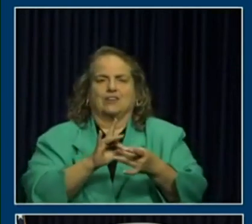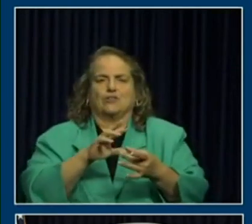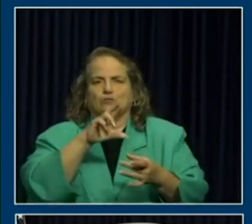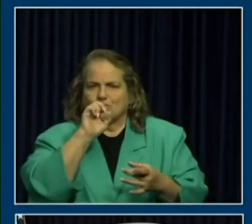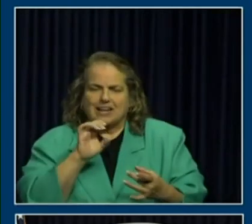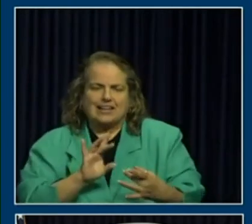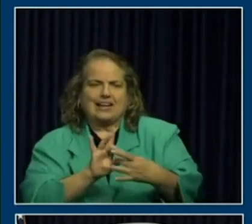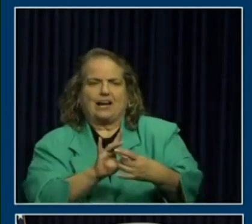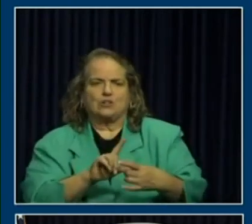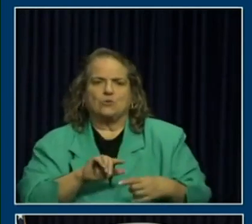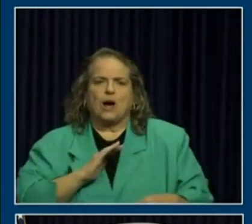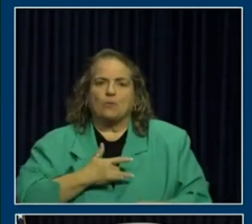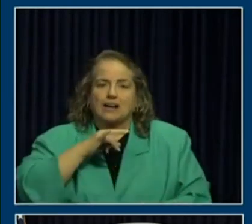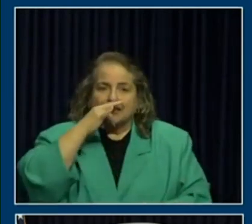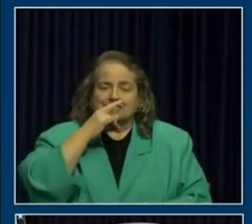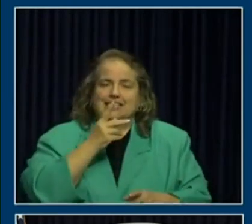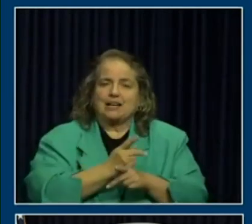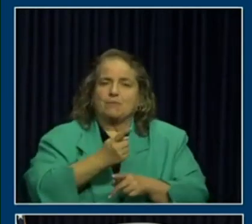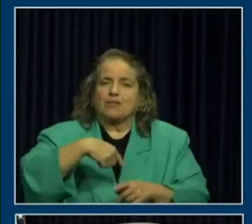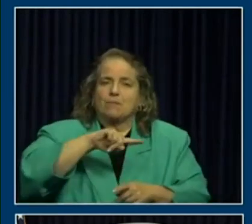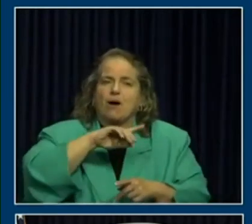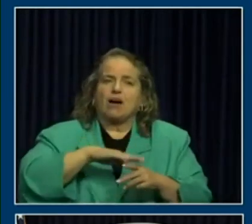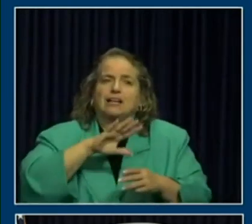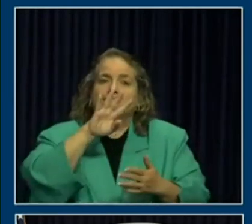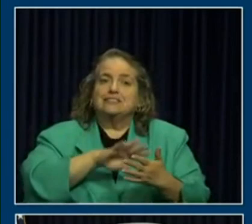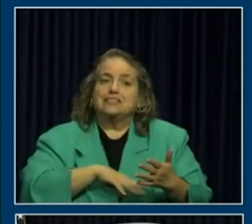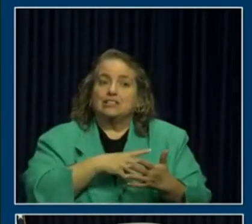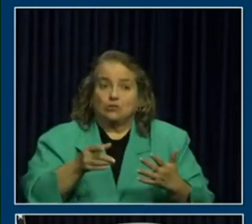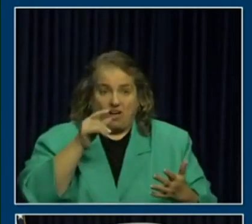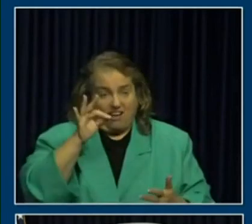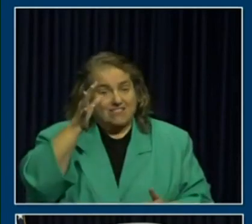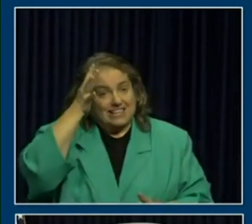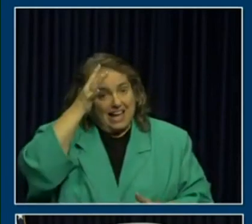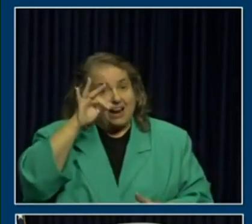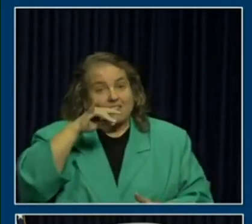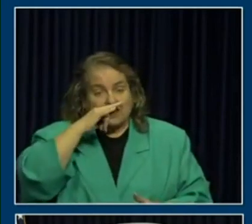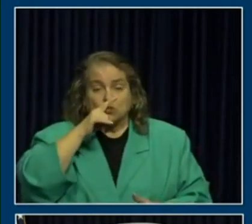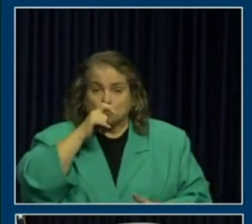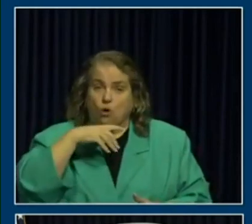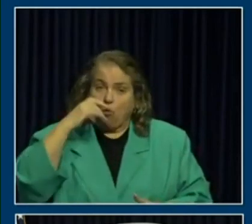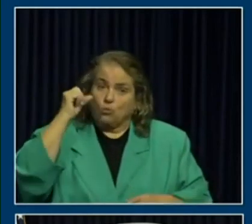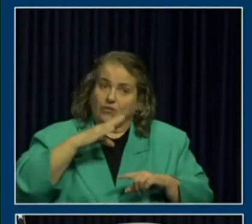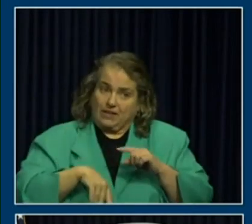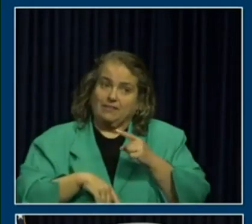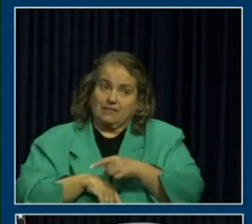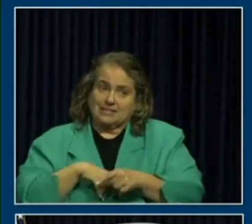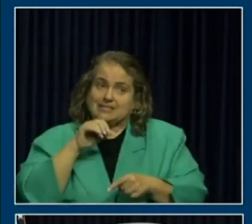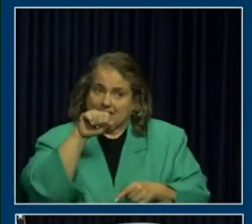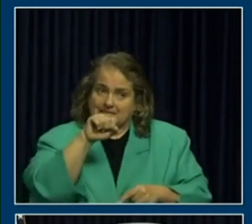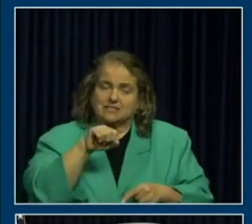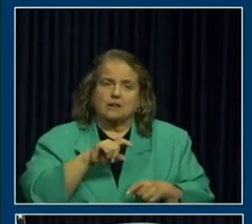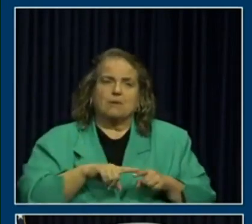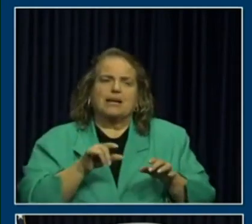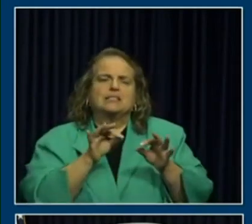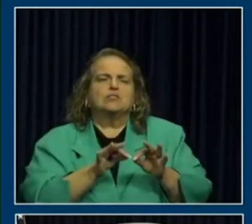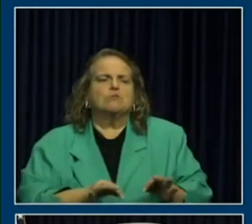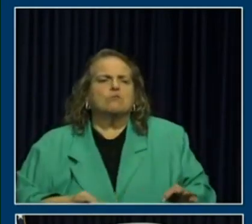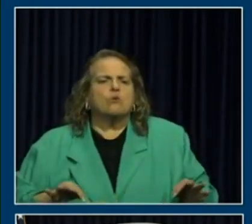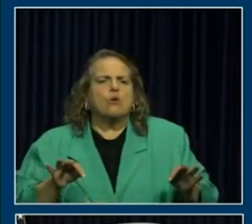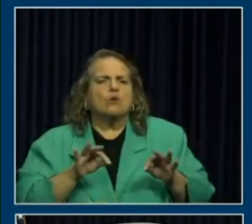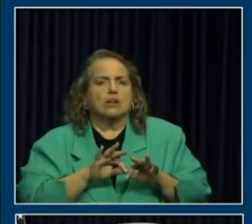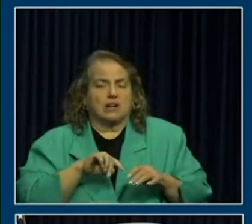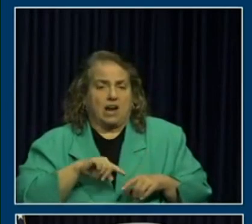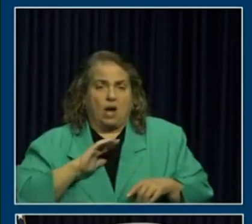kids and keeping them on a schedule. As a dad of kids that are older than this, it is really important in these times of